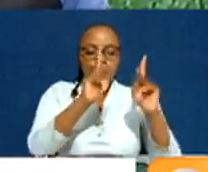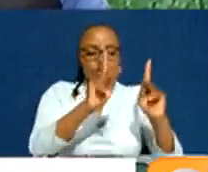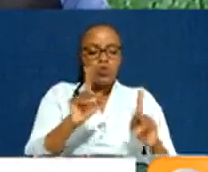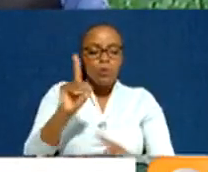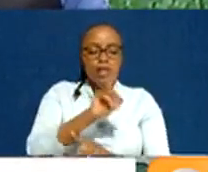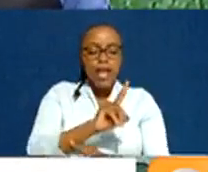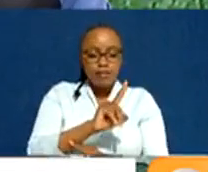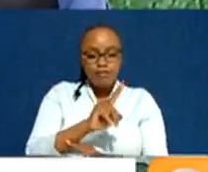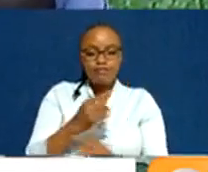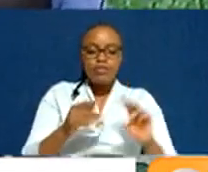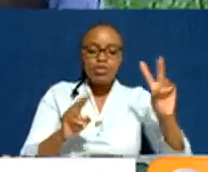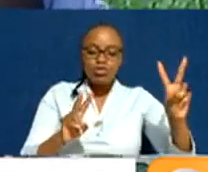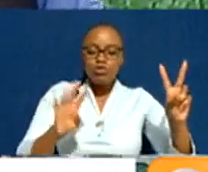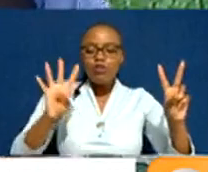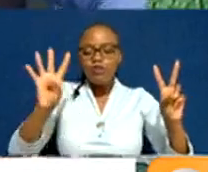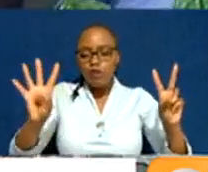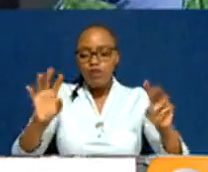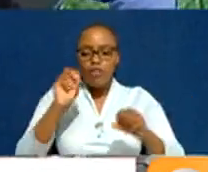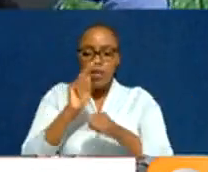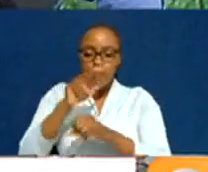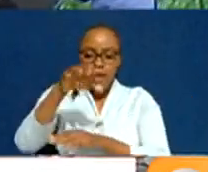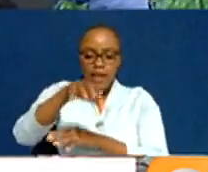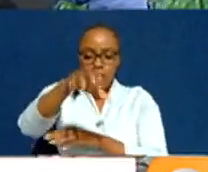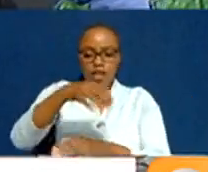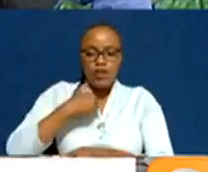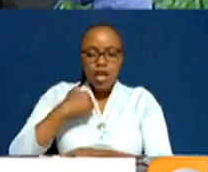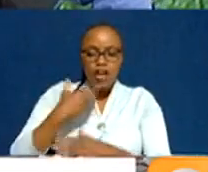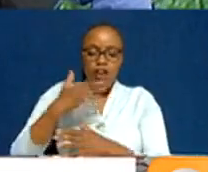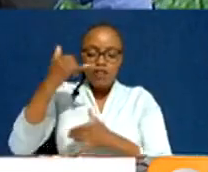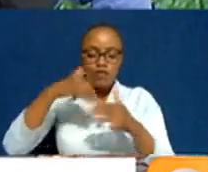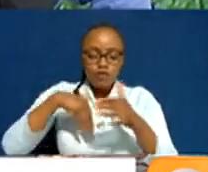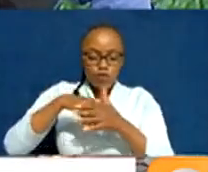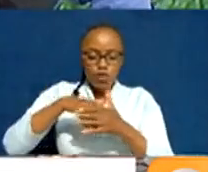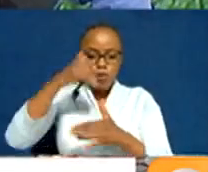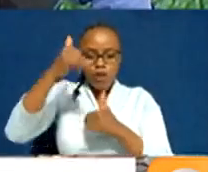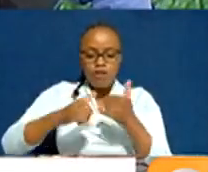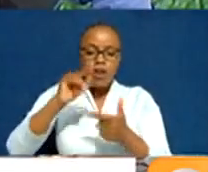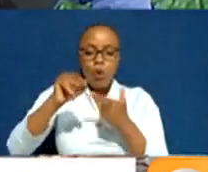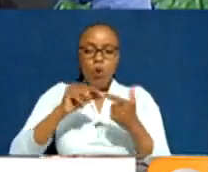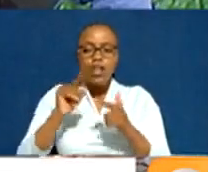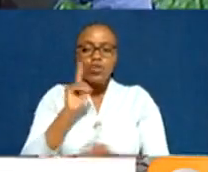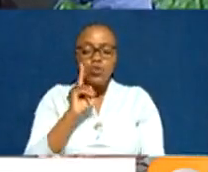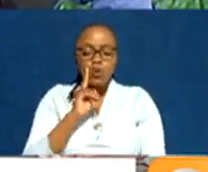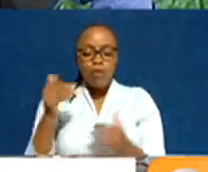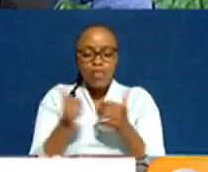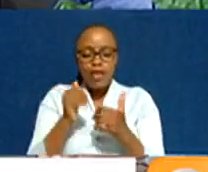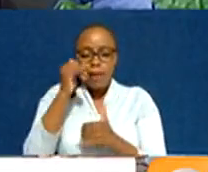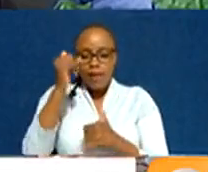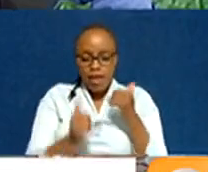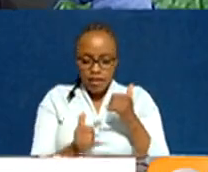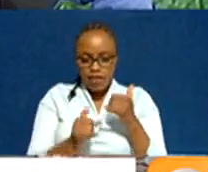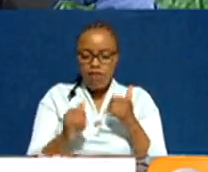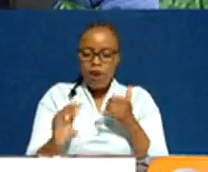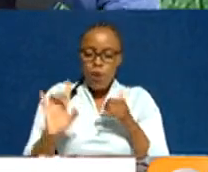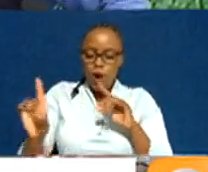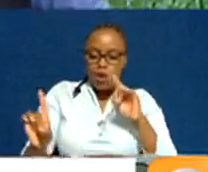Day 4-2 on penalties to reach the boys' football finals slated for tomorrow. Now, the game ended in a